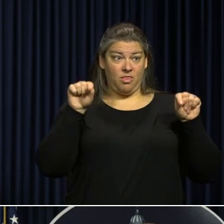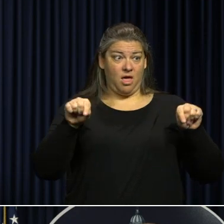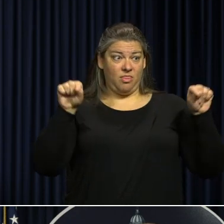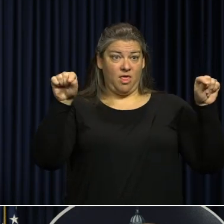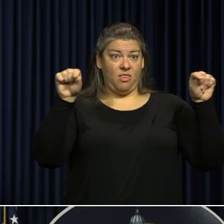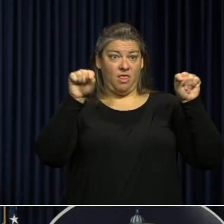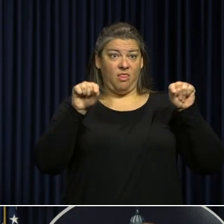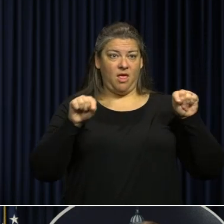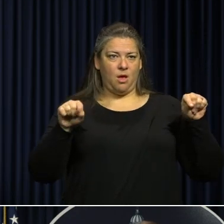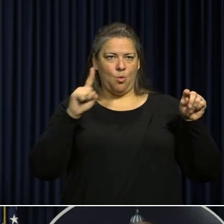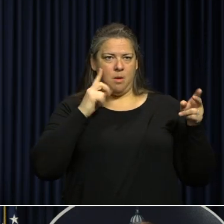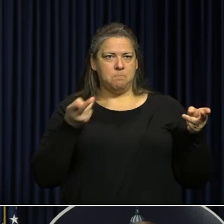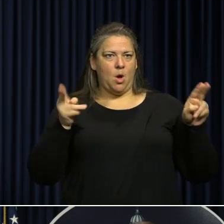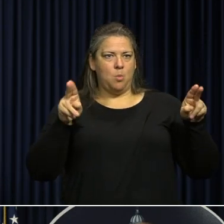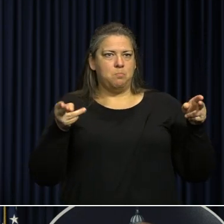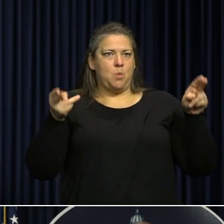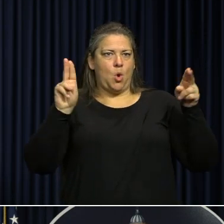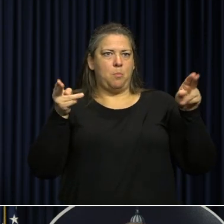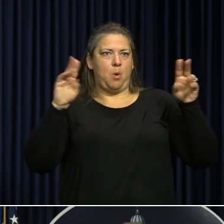And it's going to make